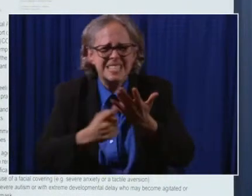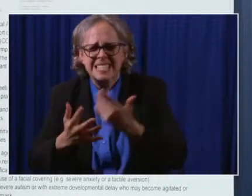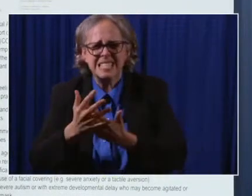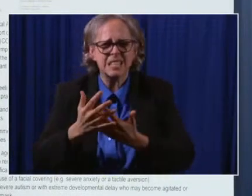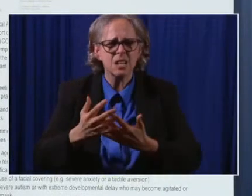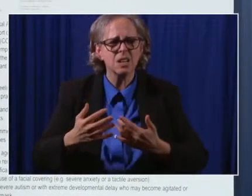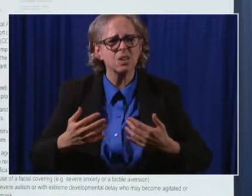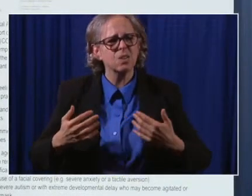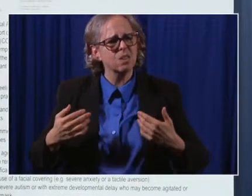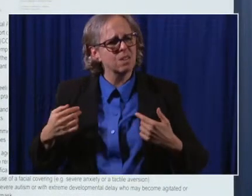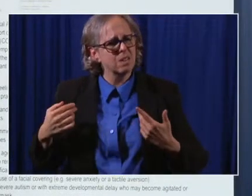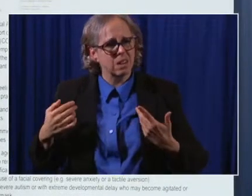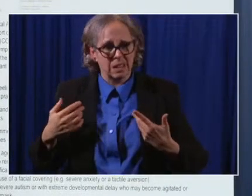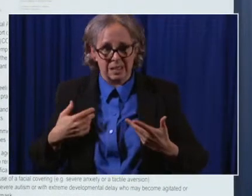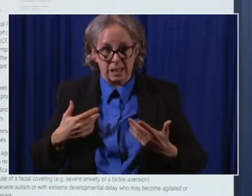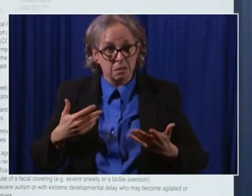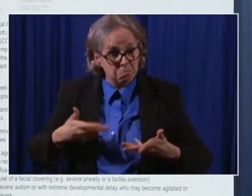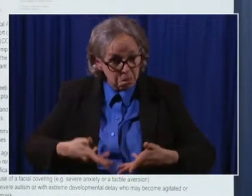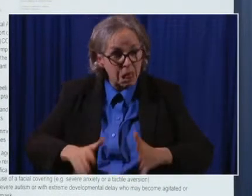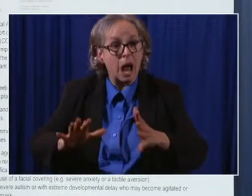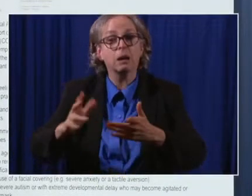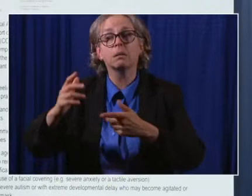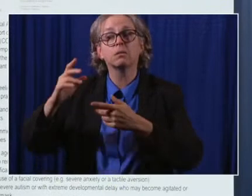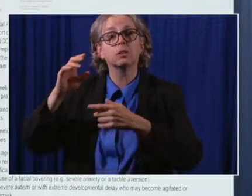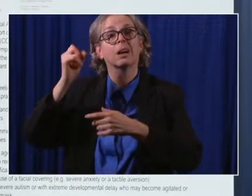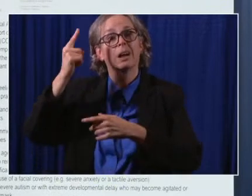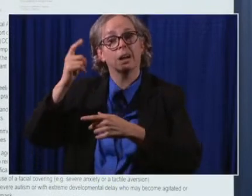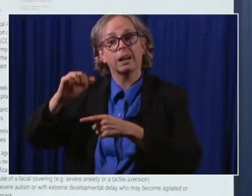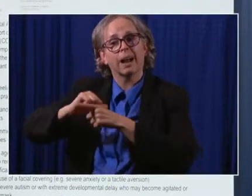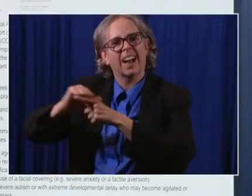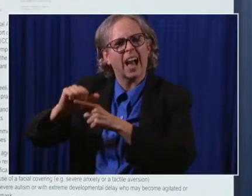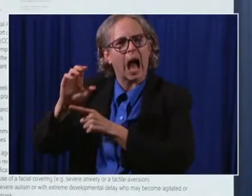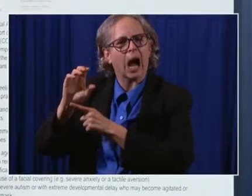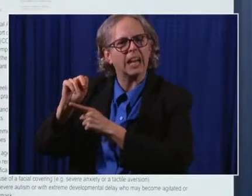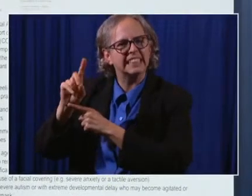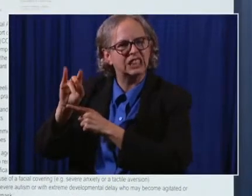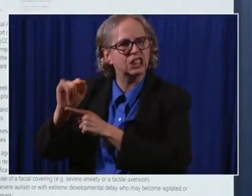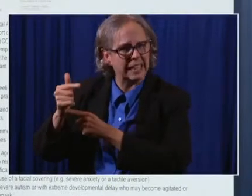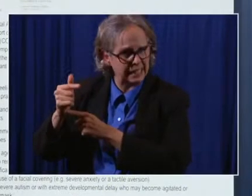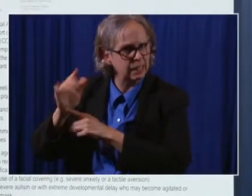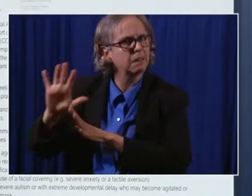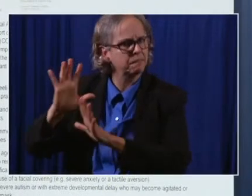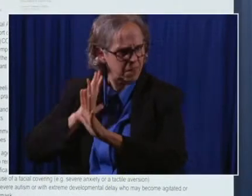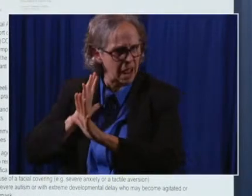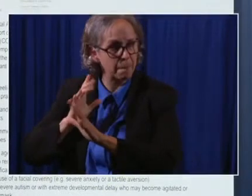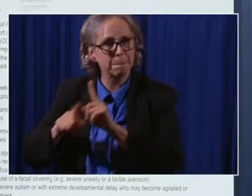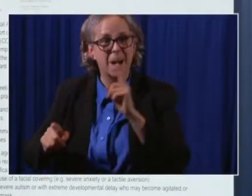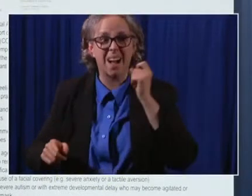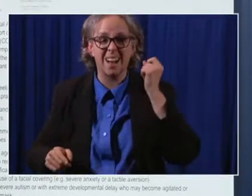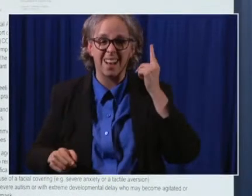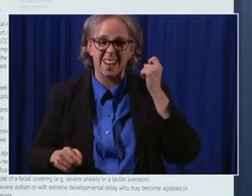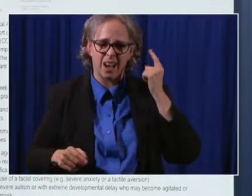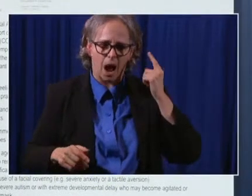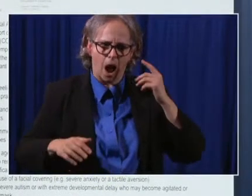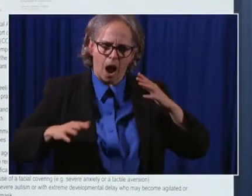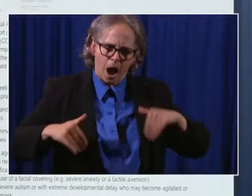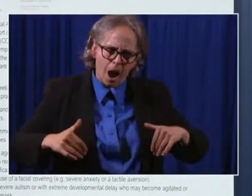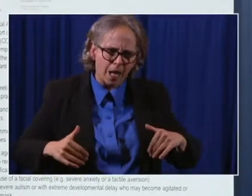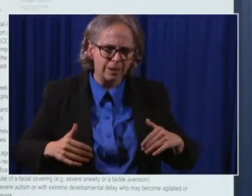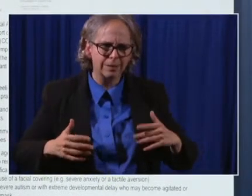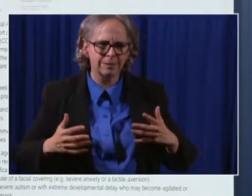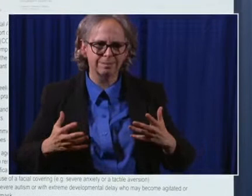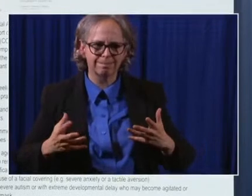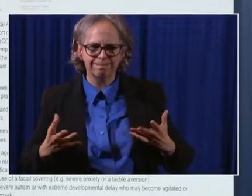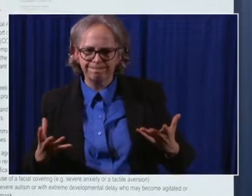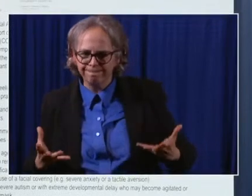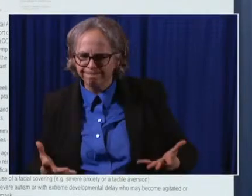of practice and other things that are normally done. The thing we've not done yet, because frankly we want to get a little bit closer to the date and see